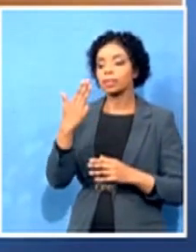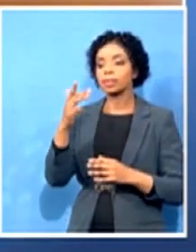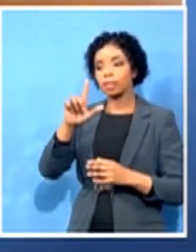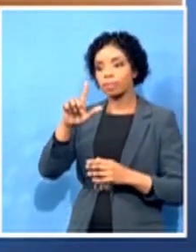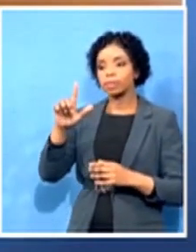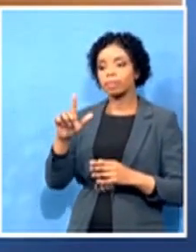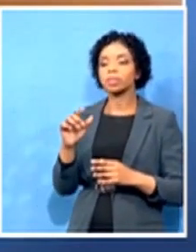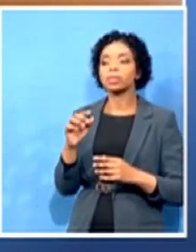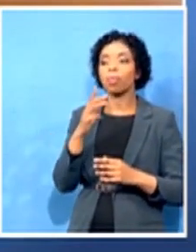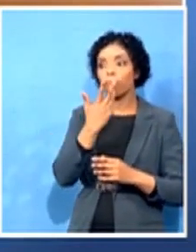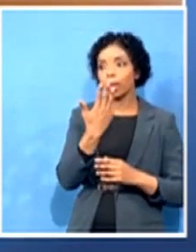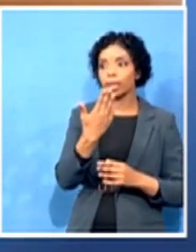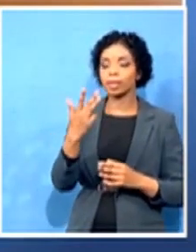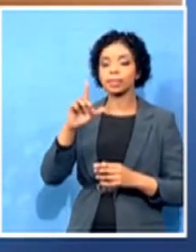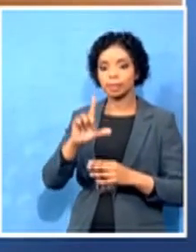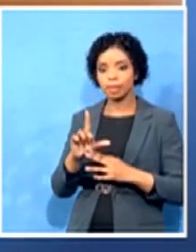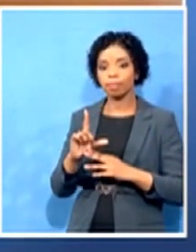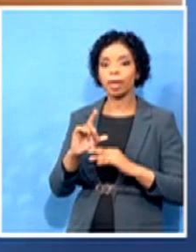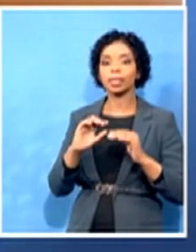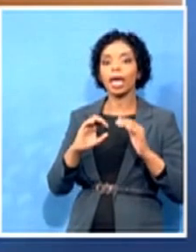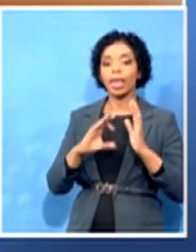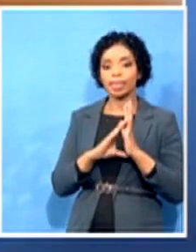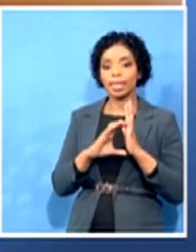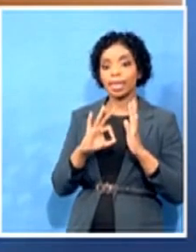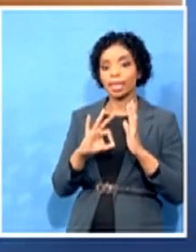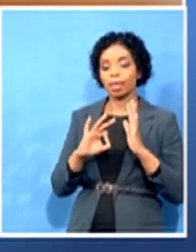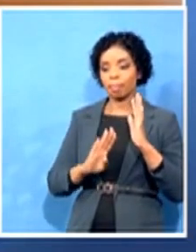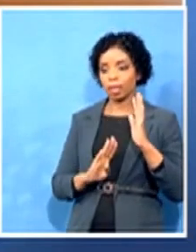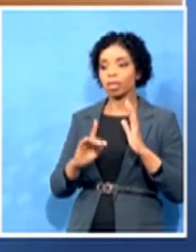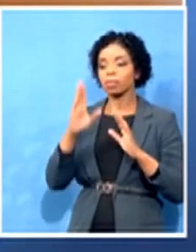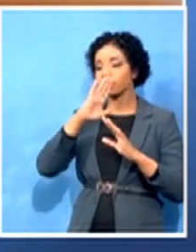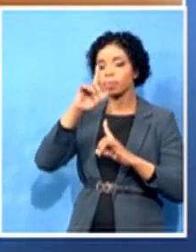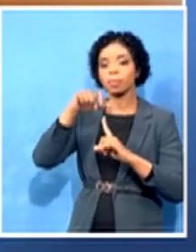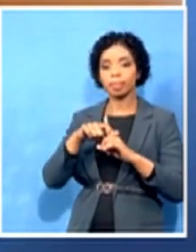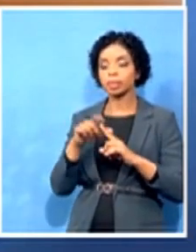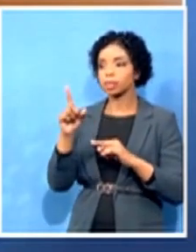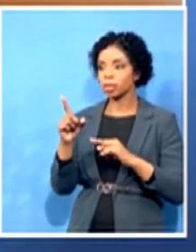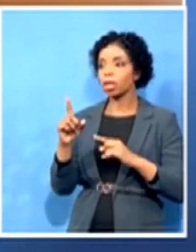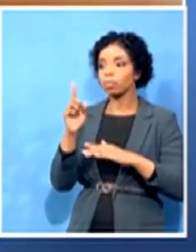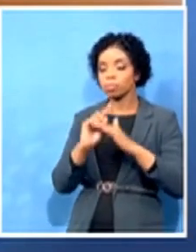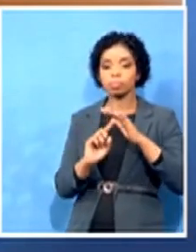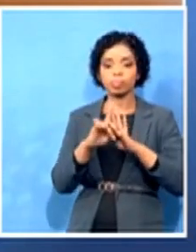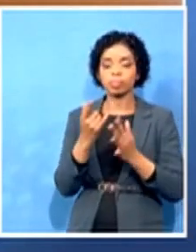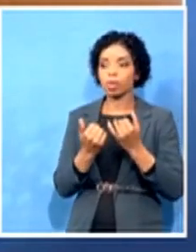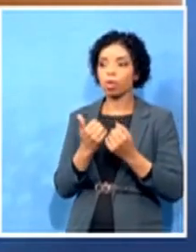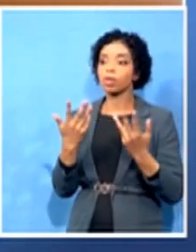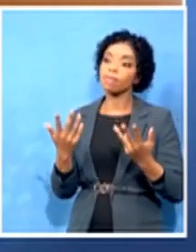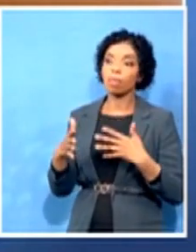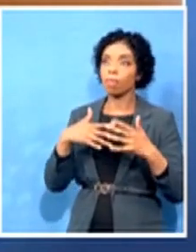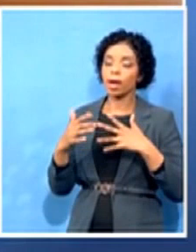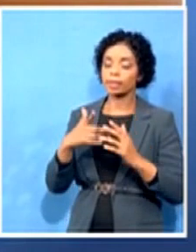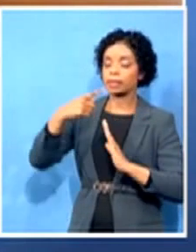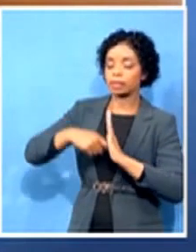stage before the appearance of an accused in a court upon any charge referred to in section